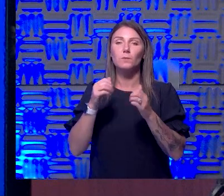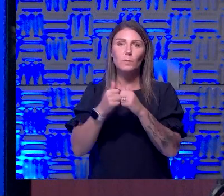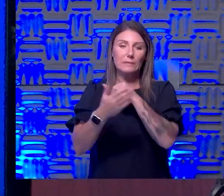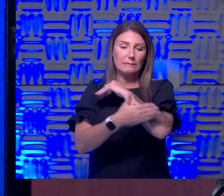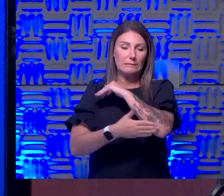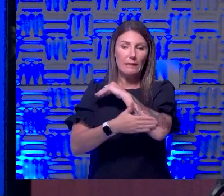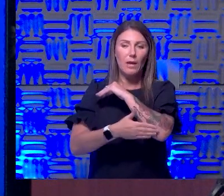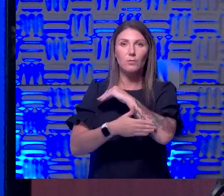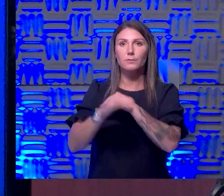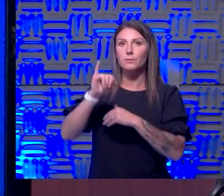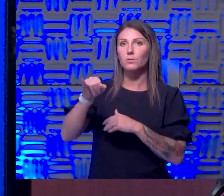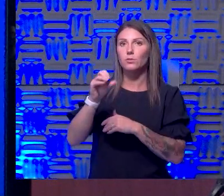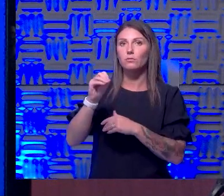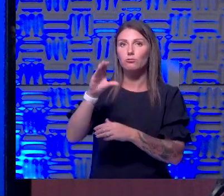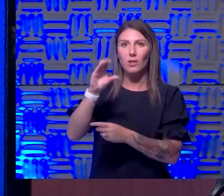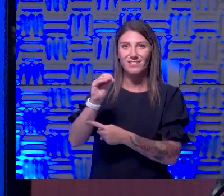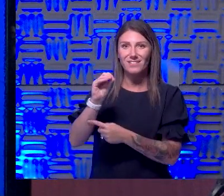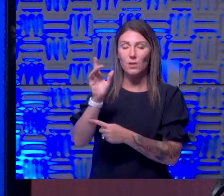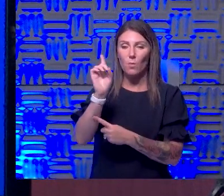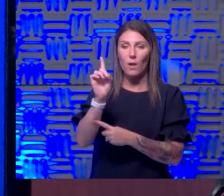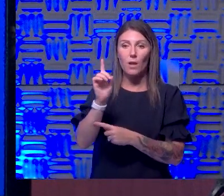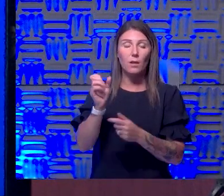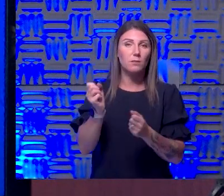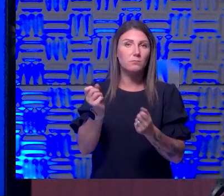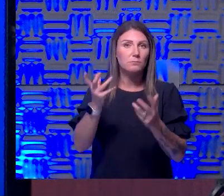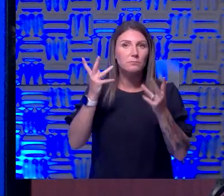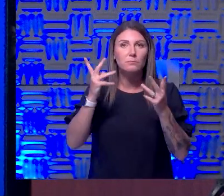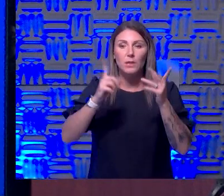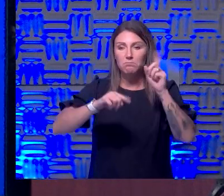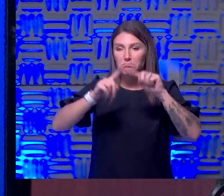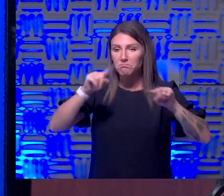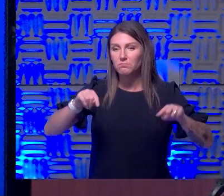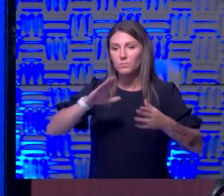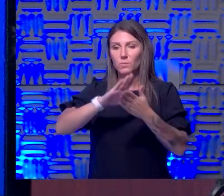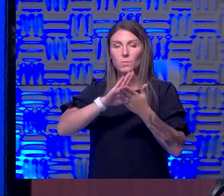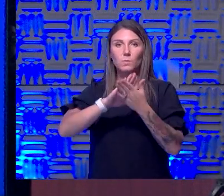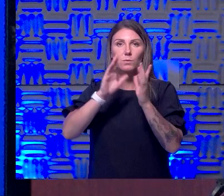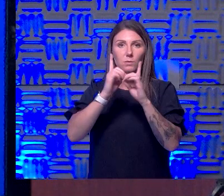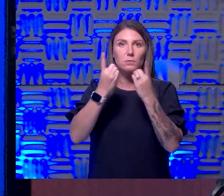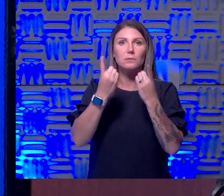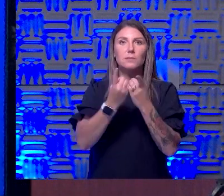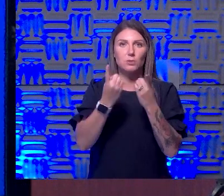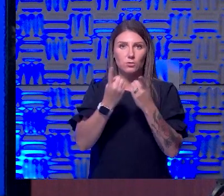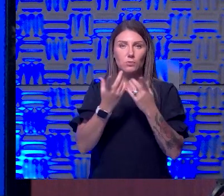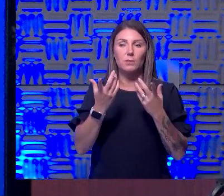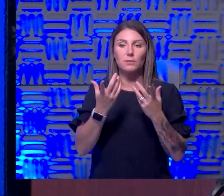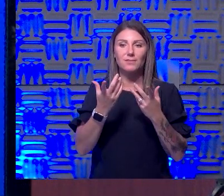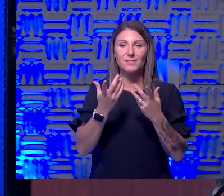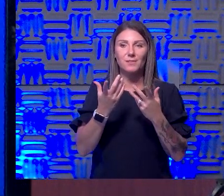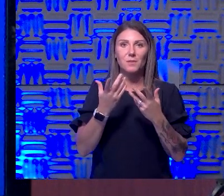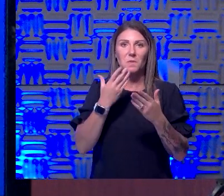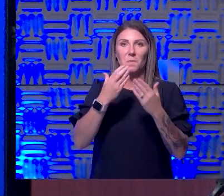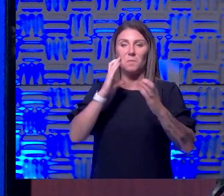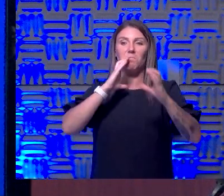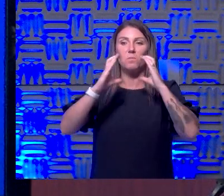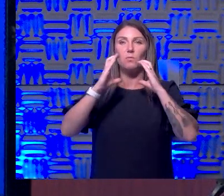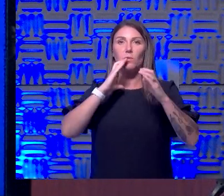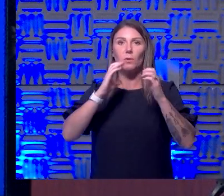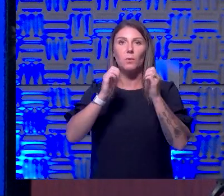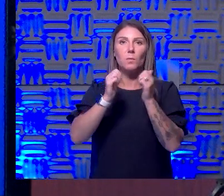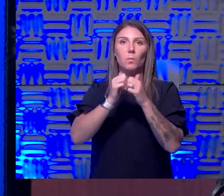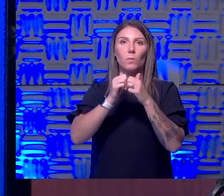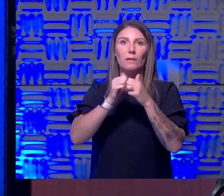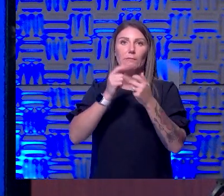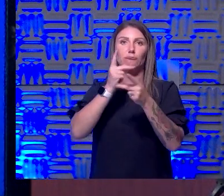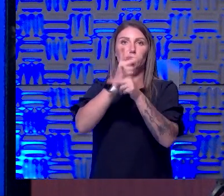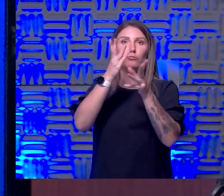with Johnson County, where there are a number of different school districts, that we're in close communication with the superintendents,